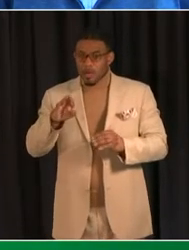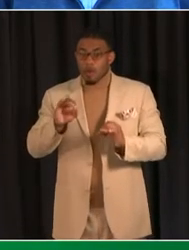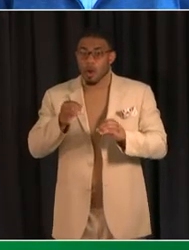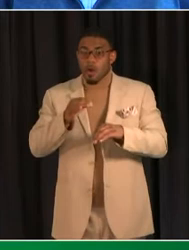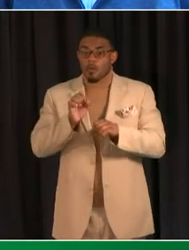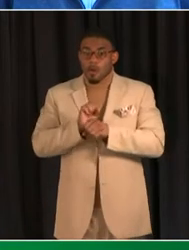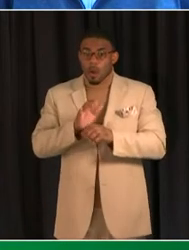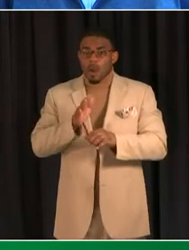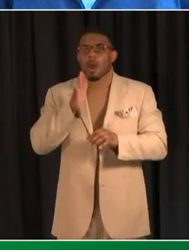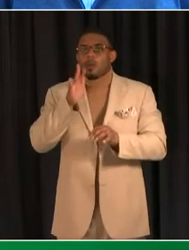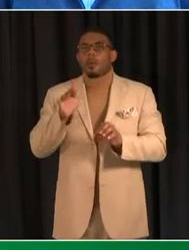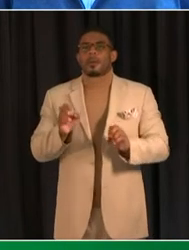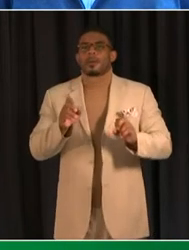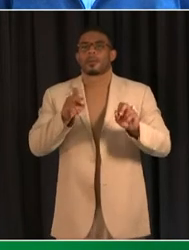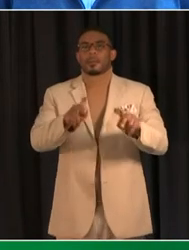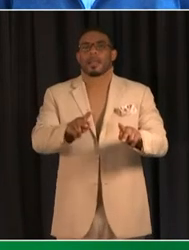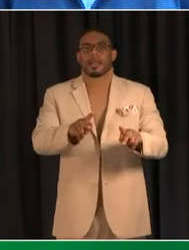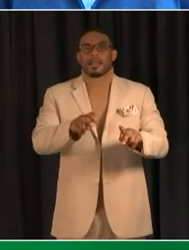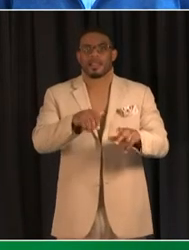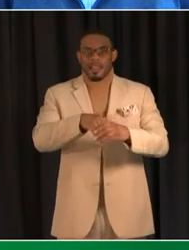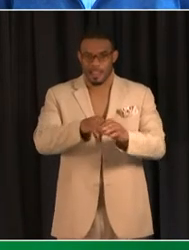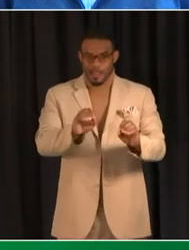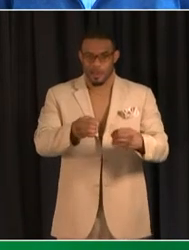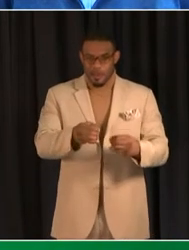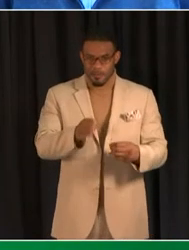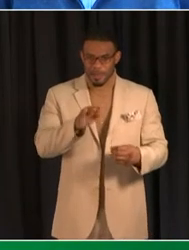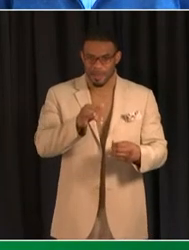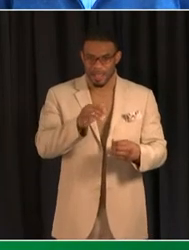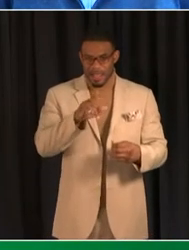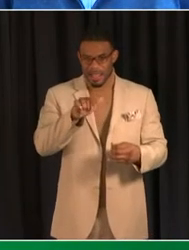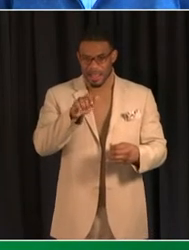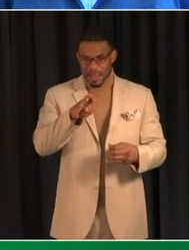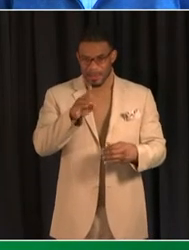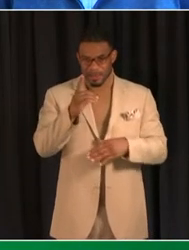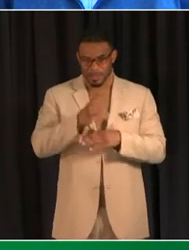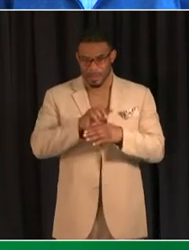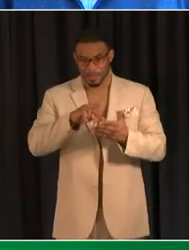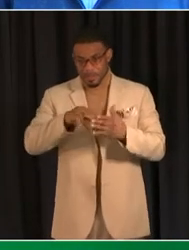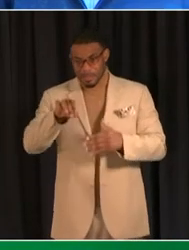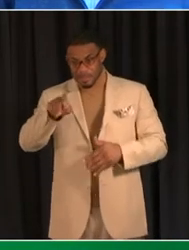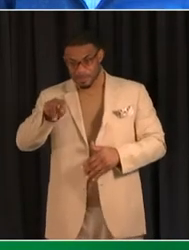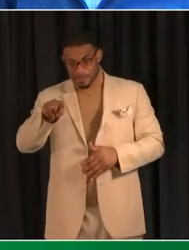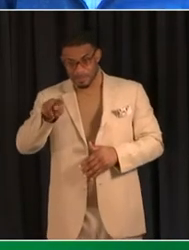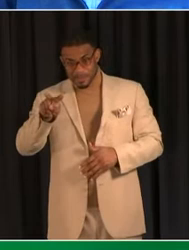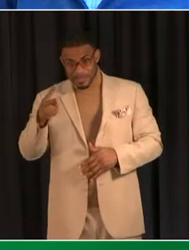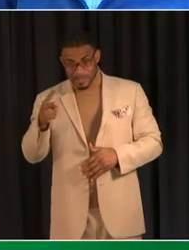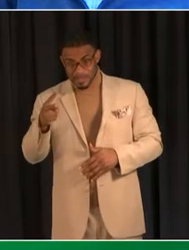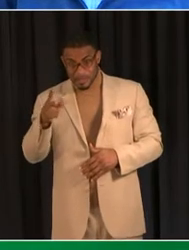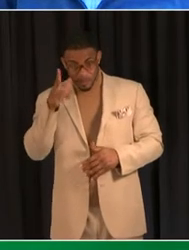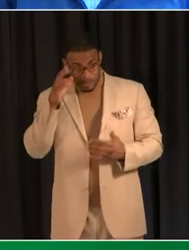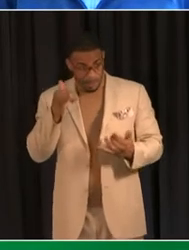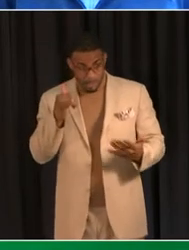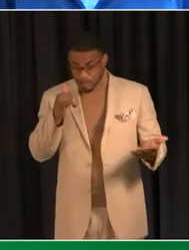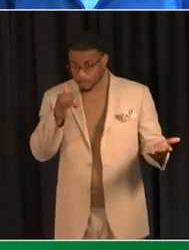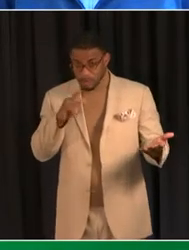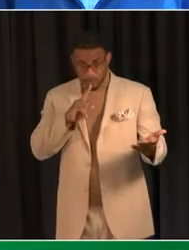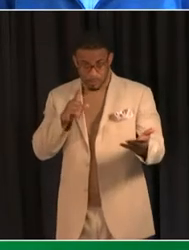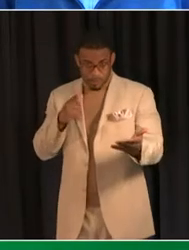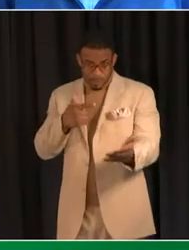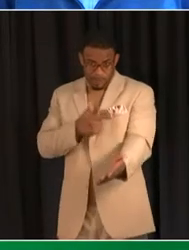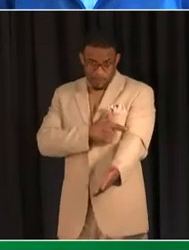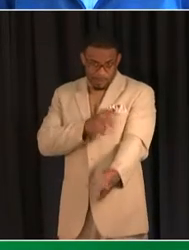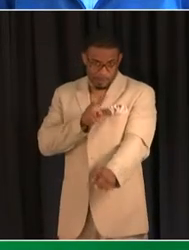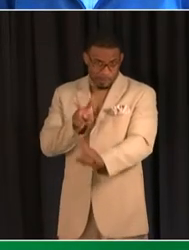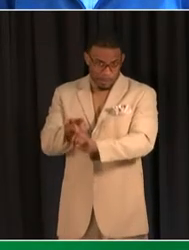50% of office workers will be back in the office by Labor Day, and that's just what we're hearing now. I'm sure